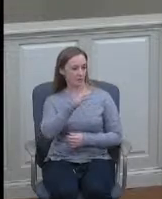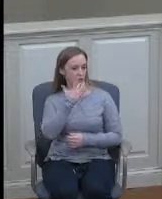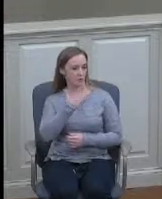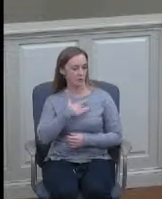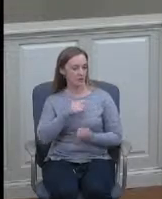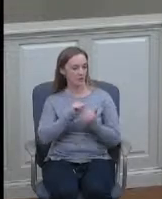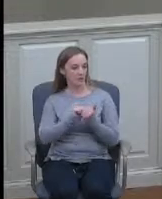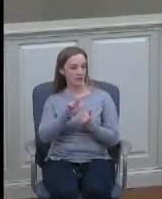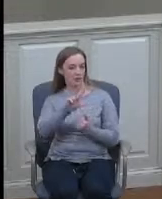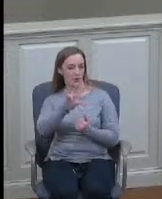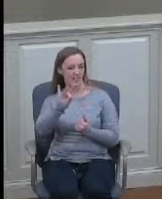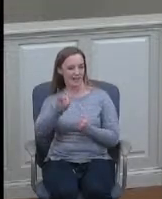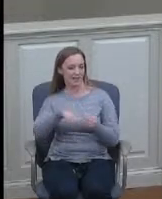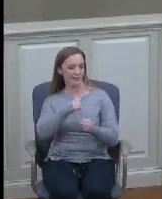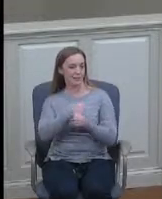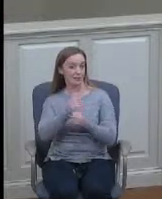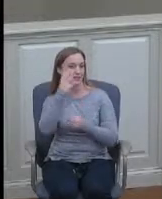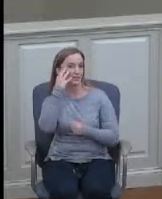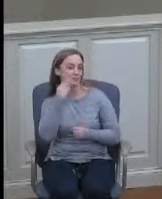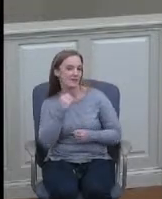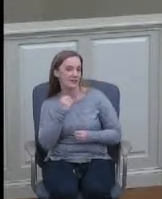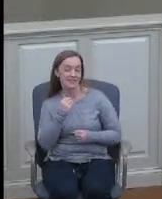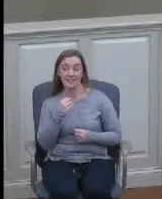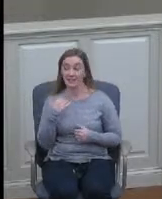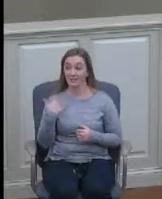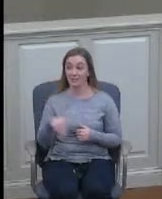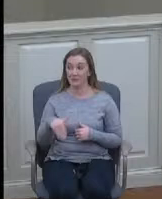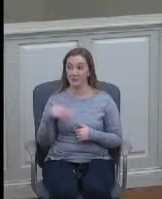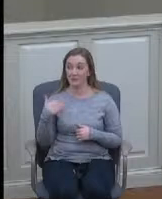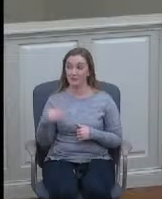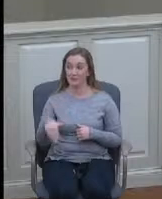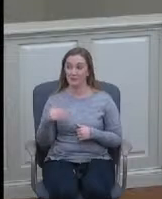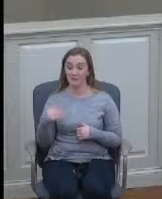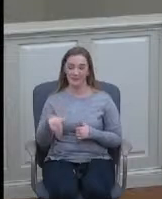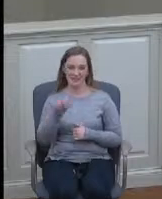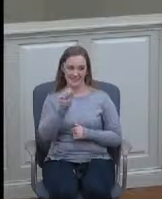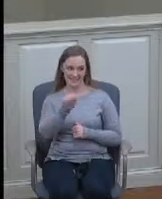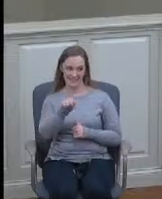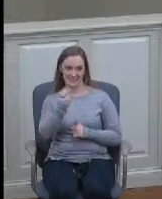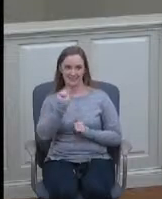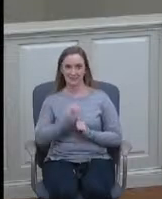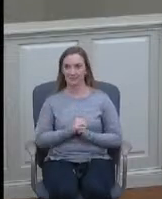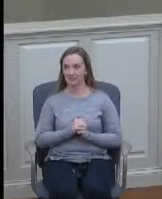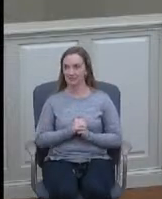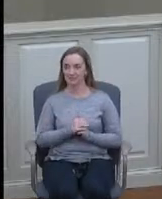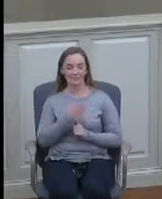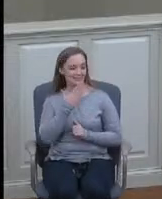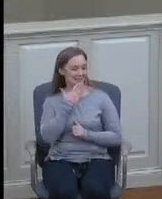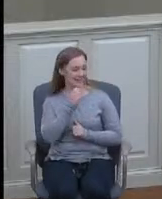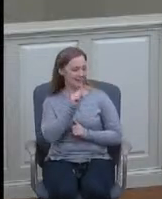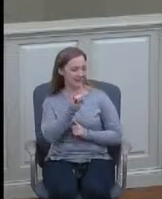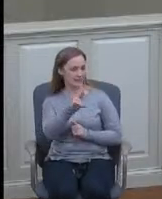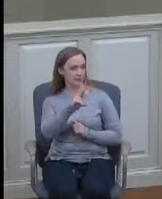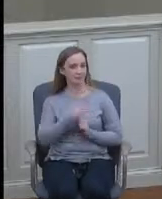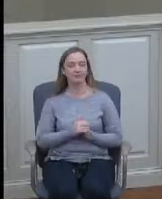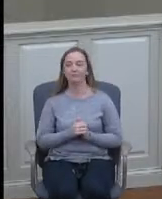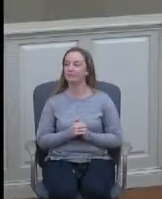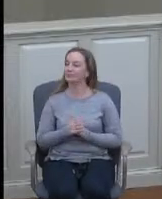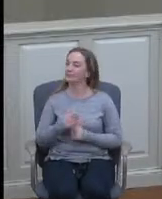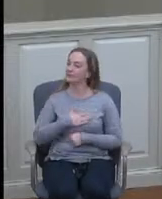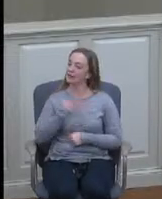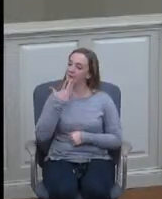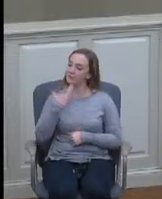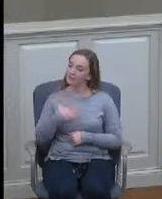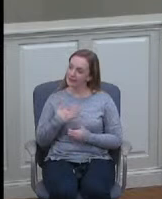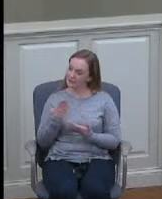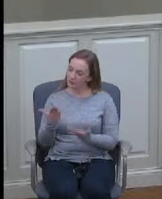Ooh, you're getting good at There it, you huh? go. It's going on in there now. Yes. Thank you, sir. Well, happy birthday to